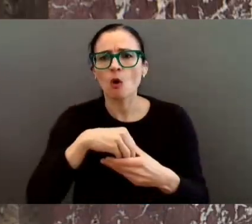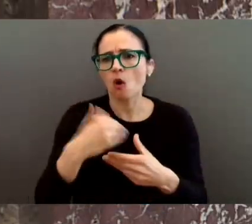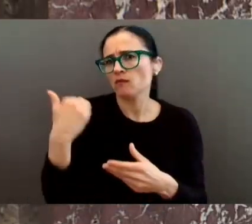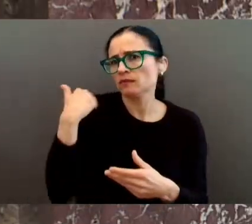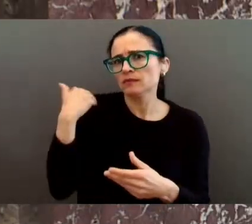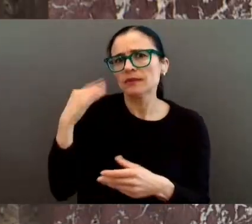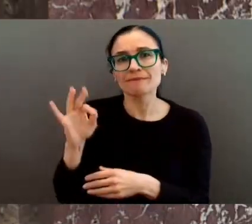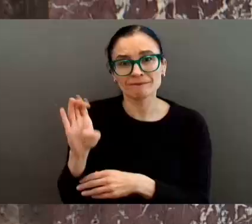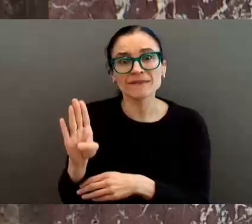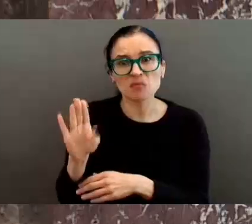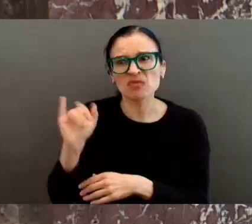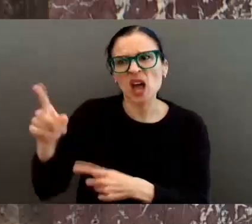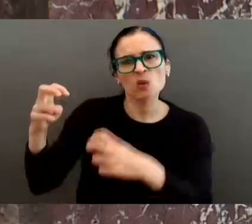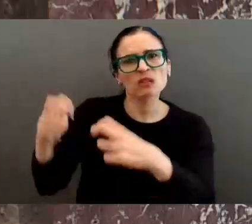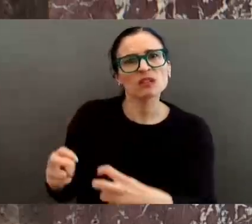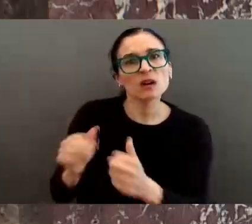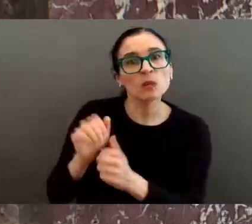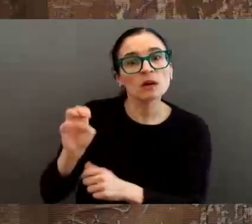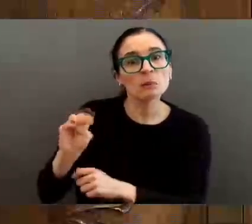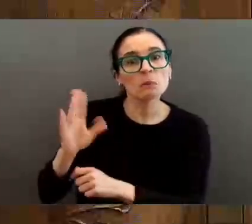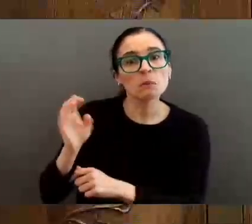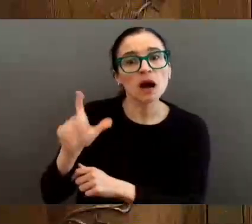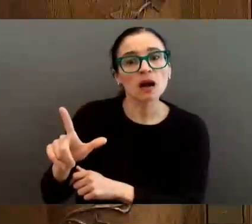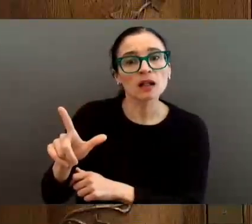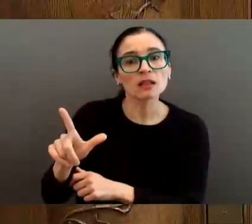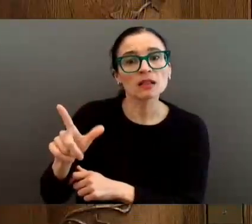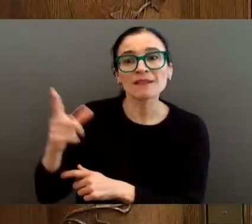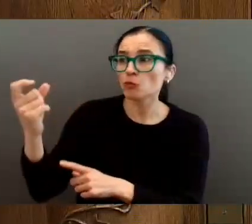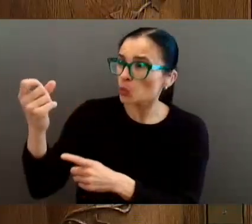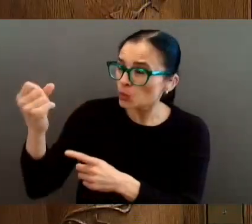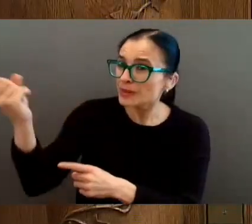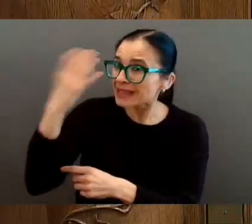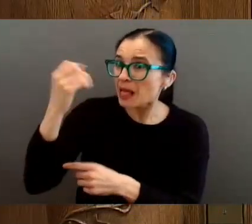they've been doing for the rest of today, Madam Chair.